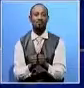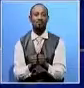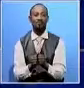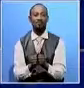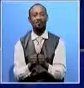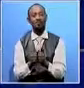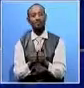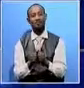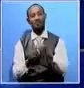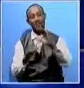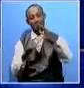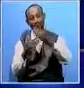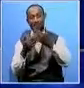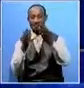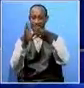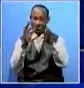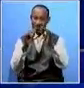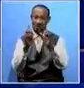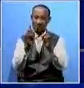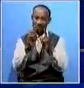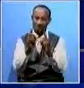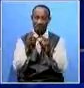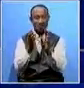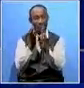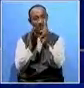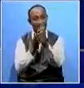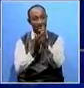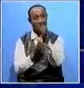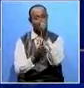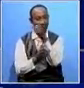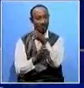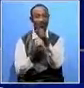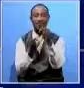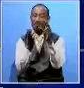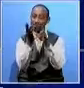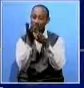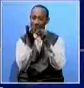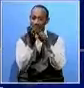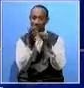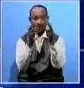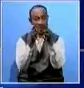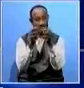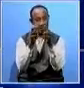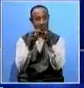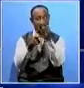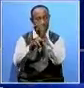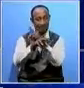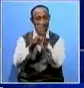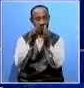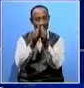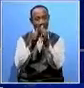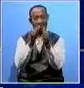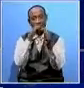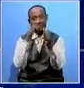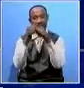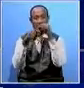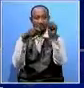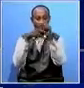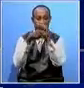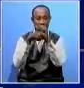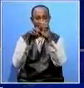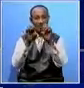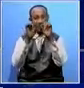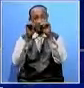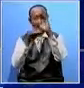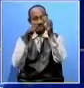Now we take you back to the story where the University of Zambia UNZA has embarked on a village chicken project at its agriculture training and education